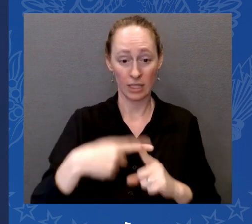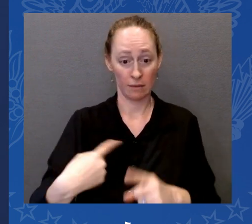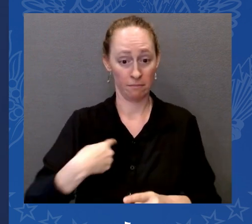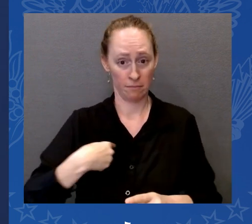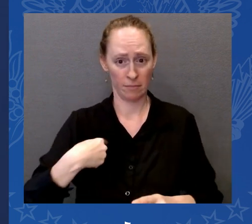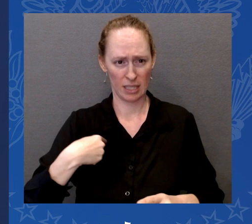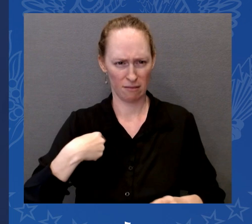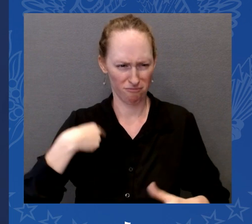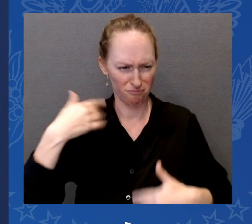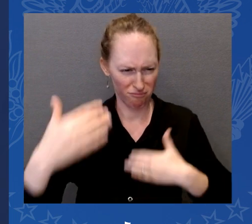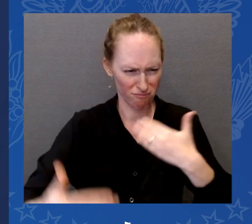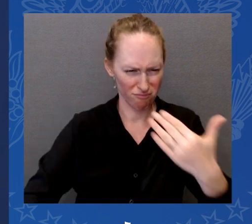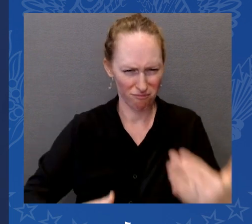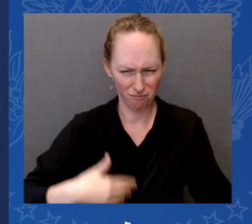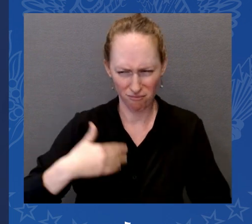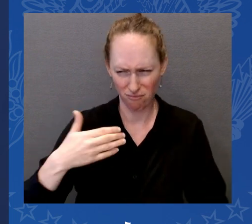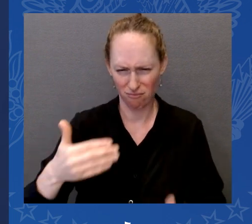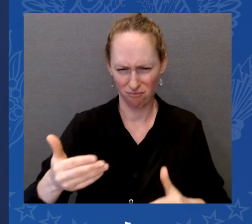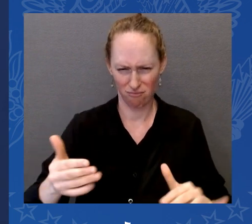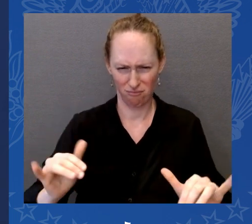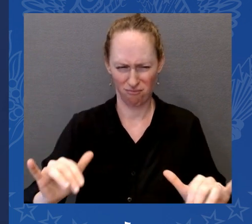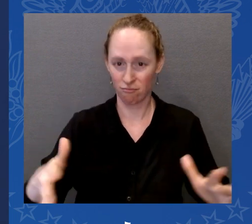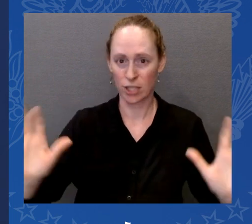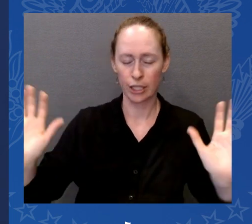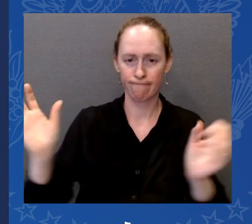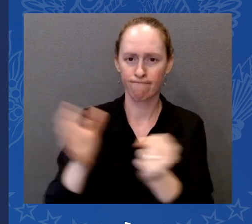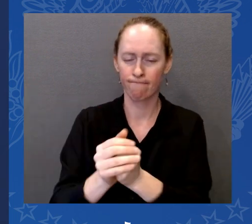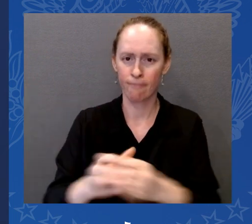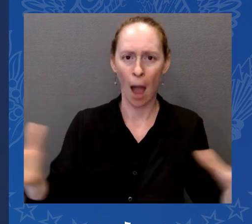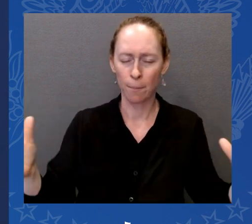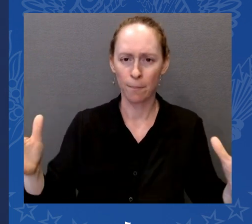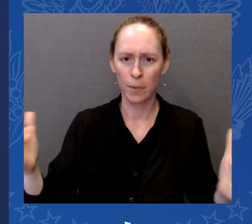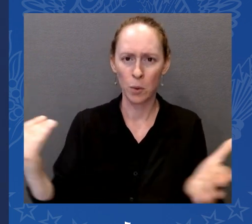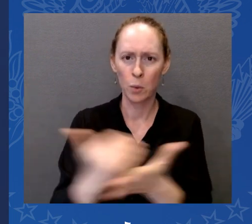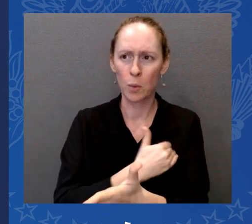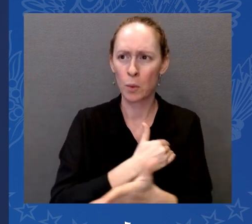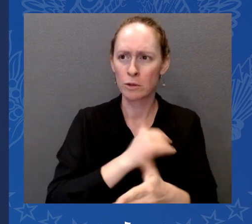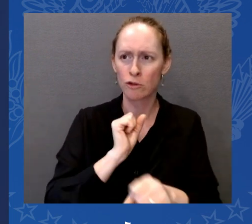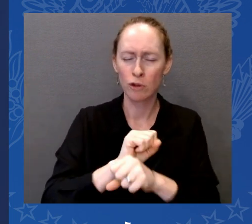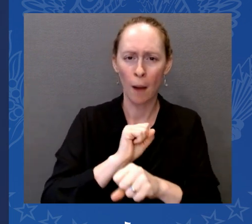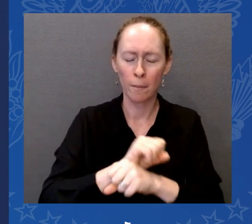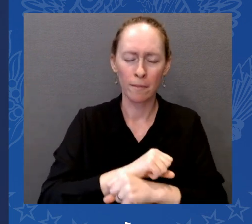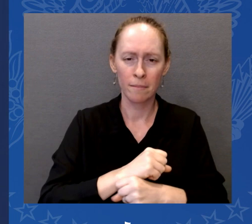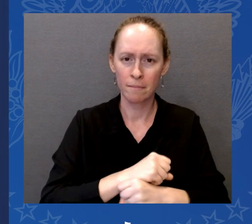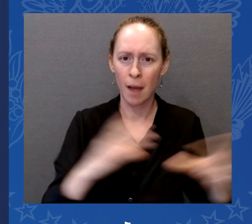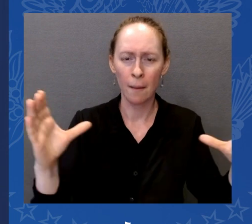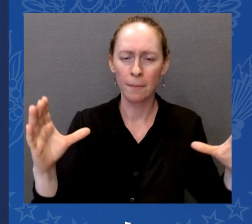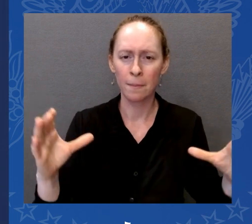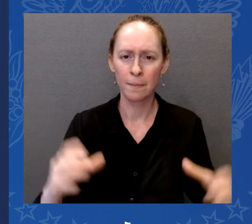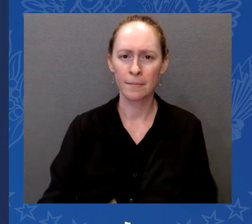Unemployment is at 3.5%, the lowest it's been in 50 years.